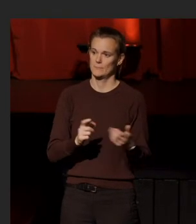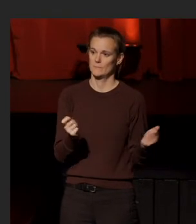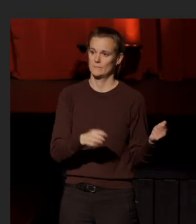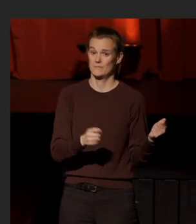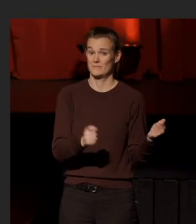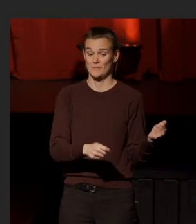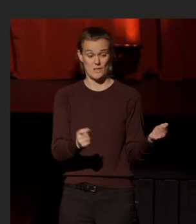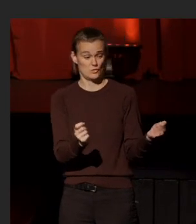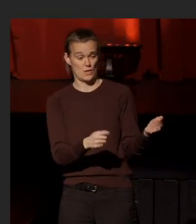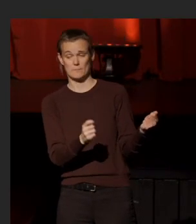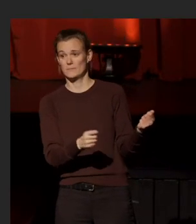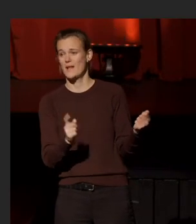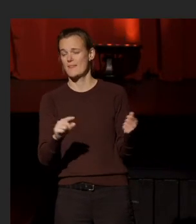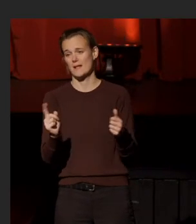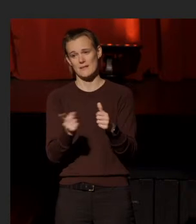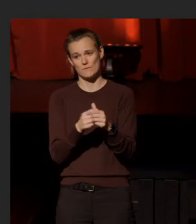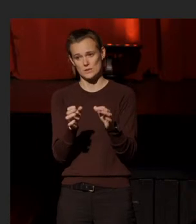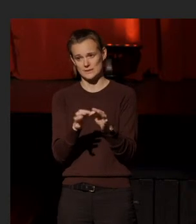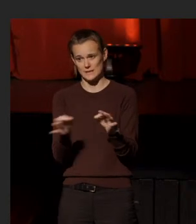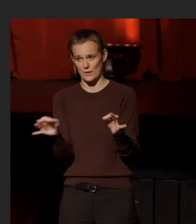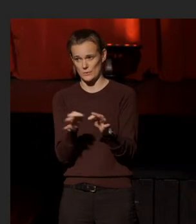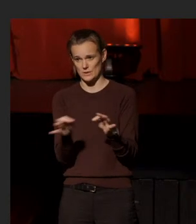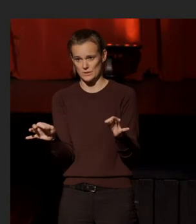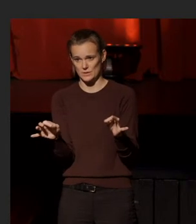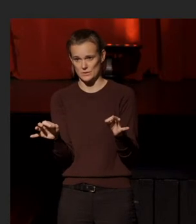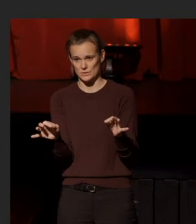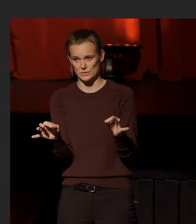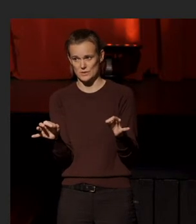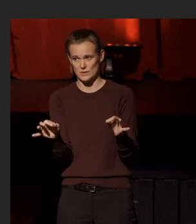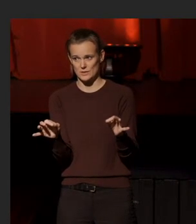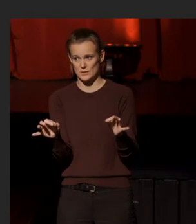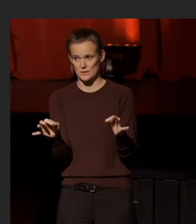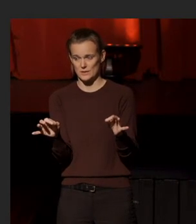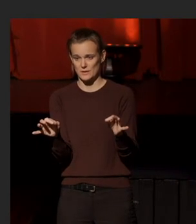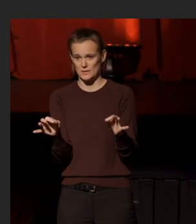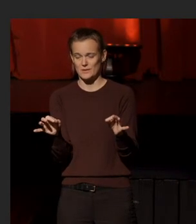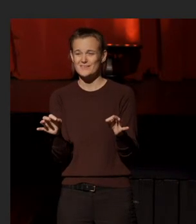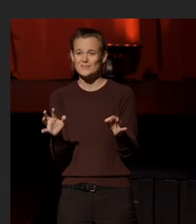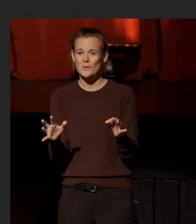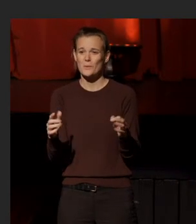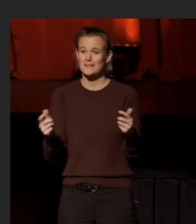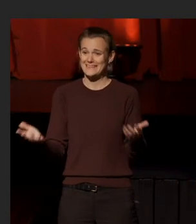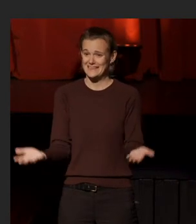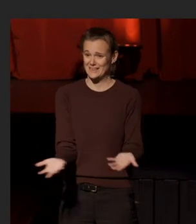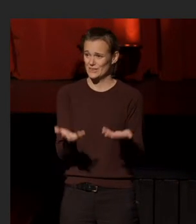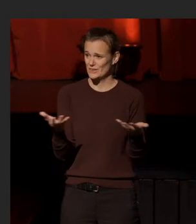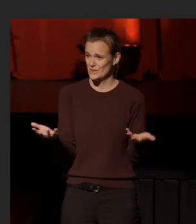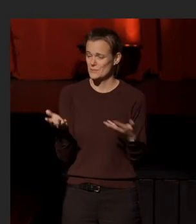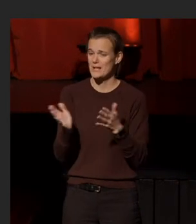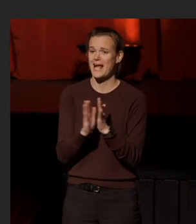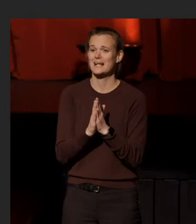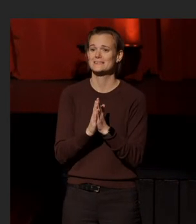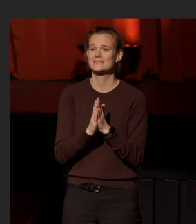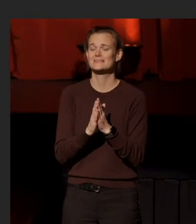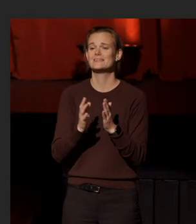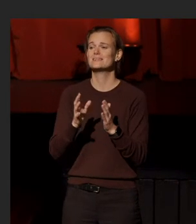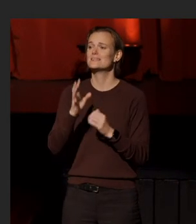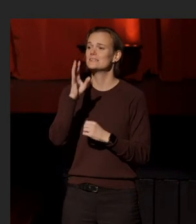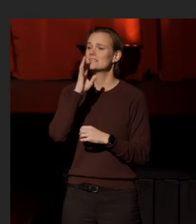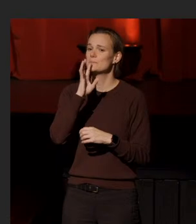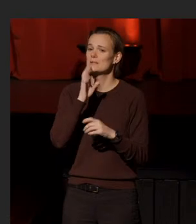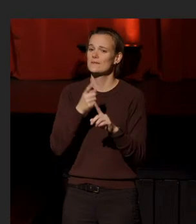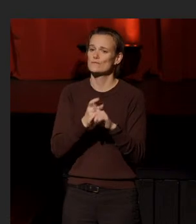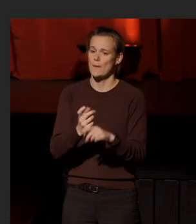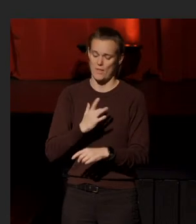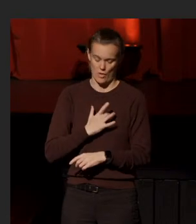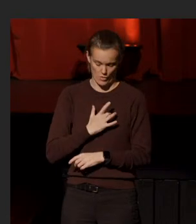language. So in Mi'kmaq, we often ask people to speak from your heart. And when you do, it's